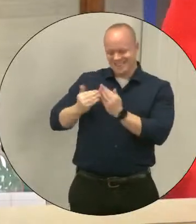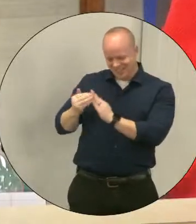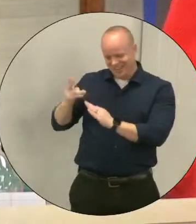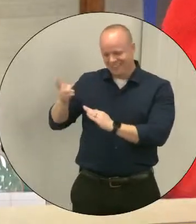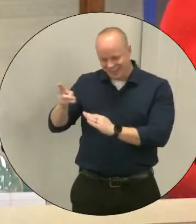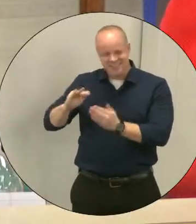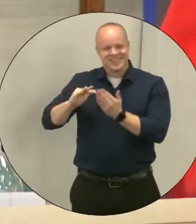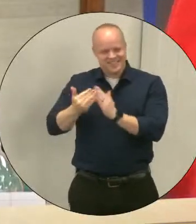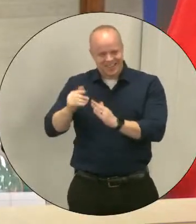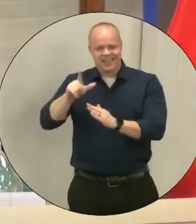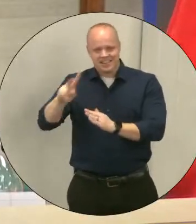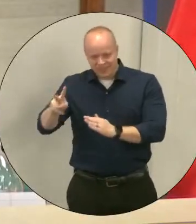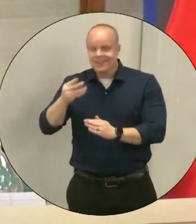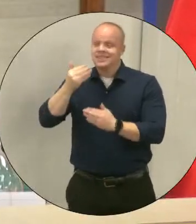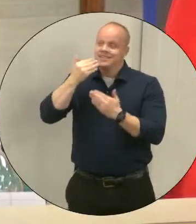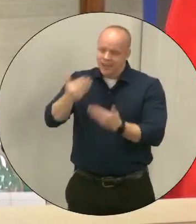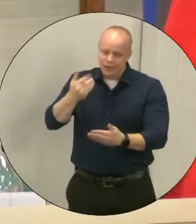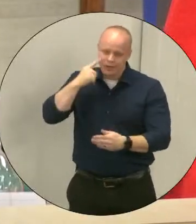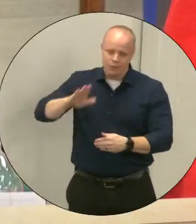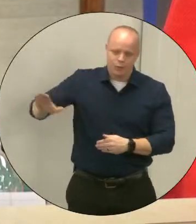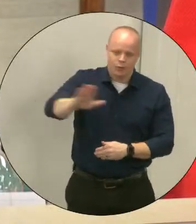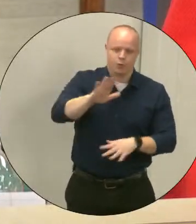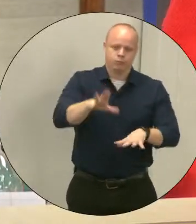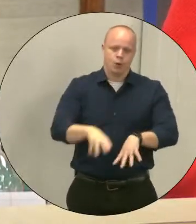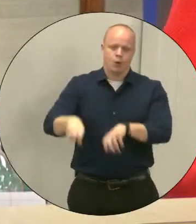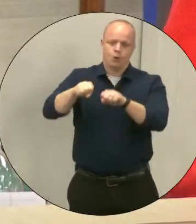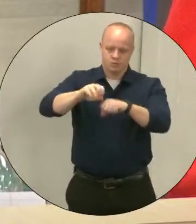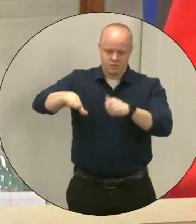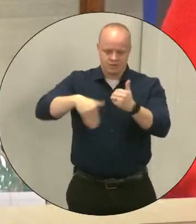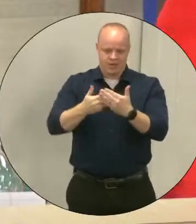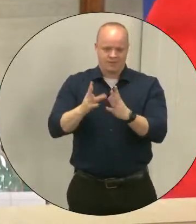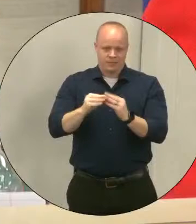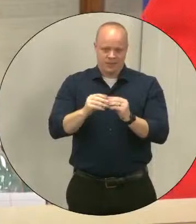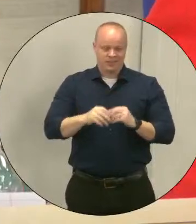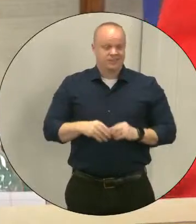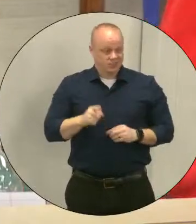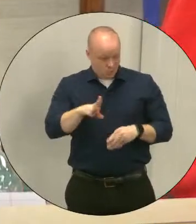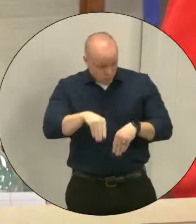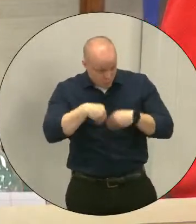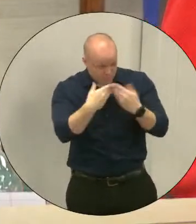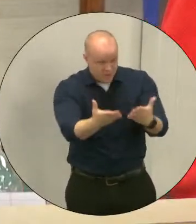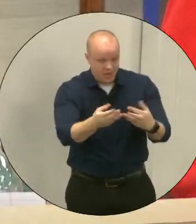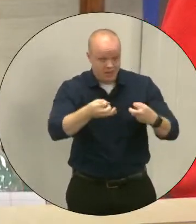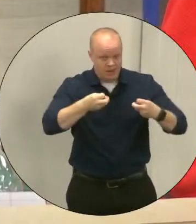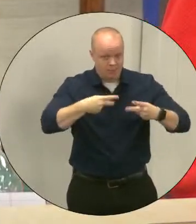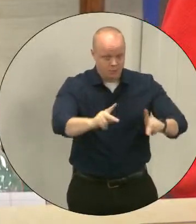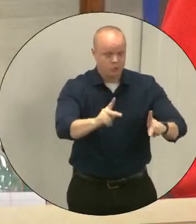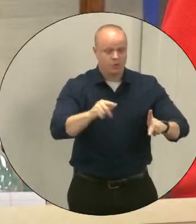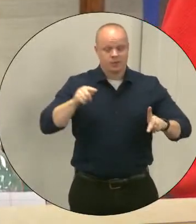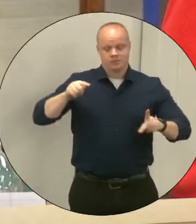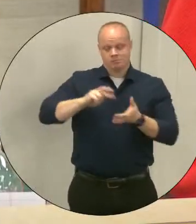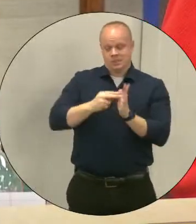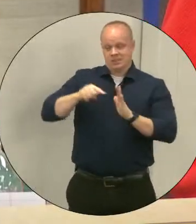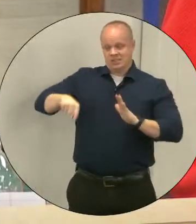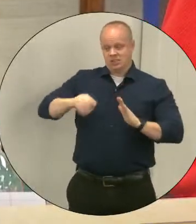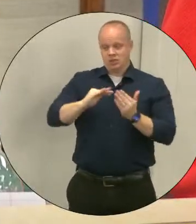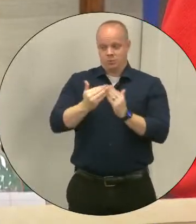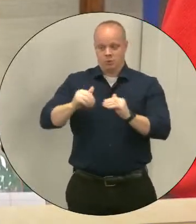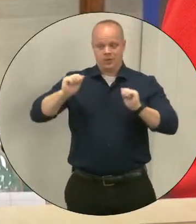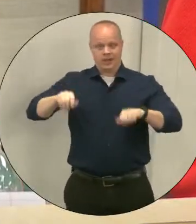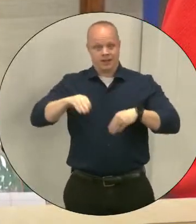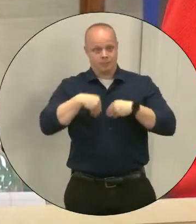for opening your doors. It was because of you that you guys provided the space so that community could give us input on